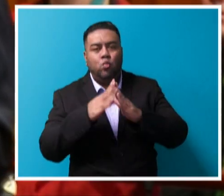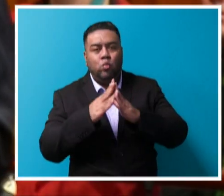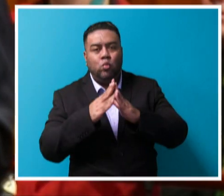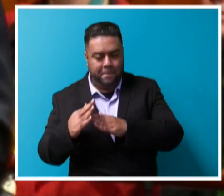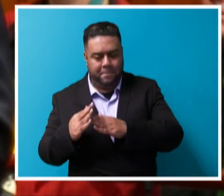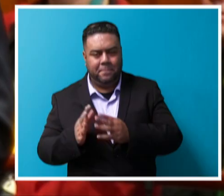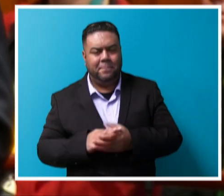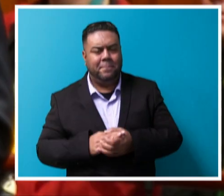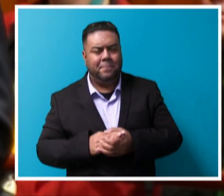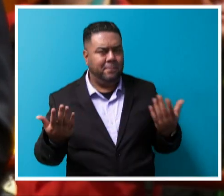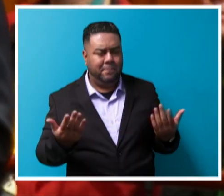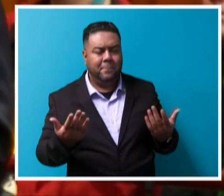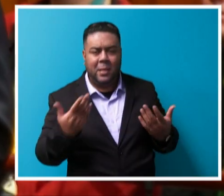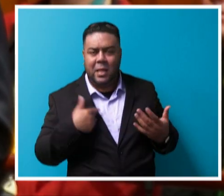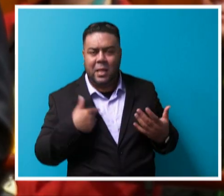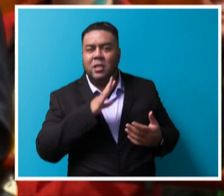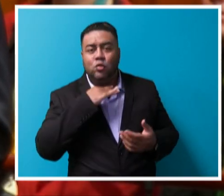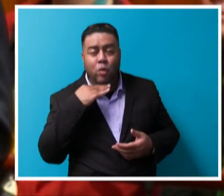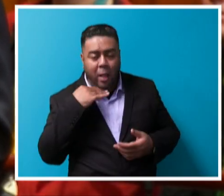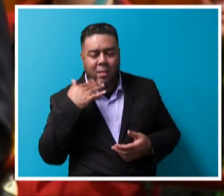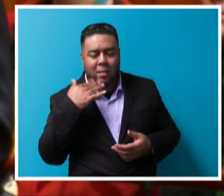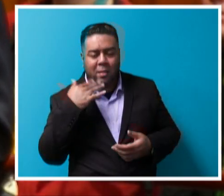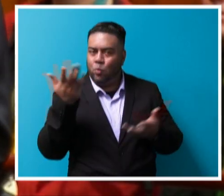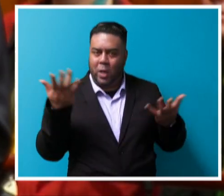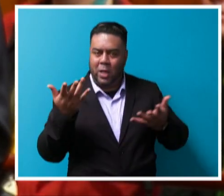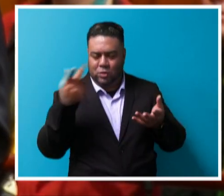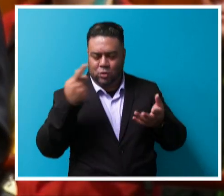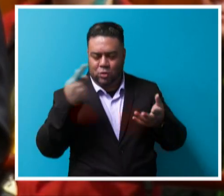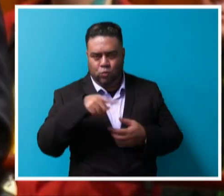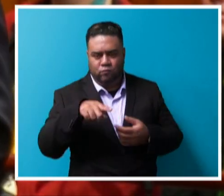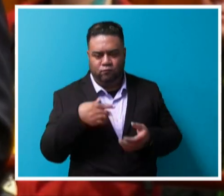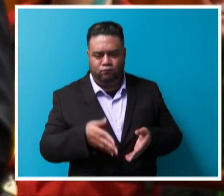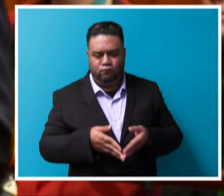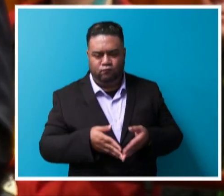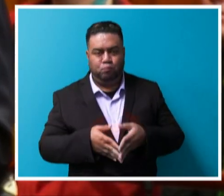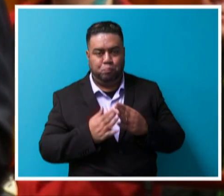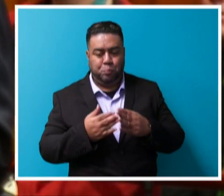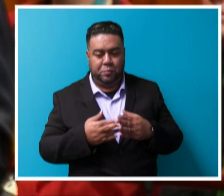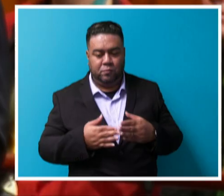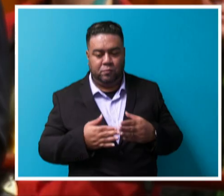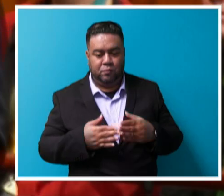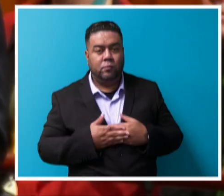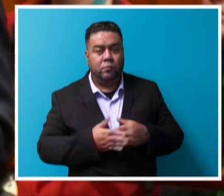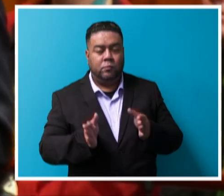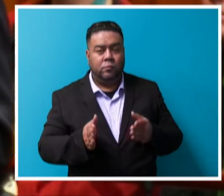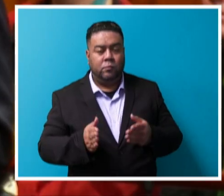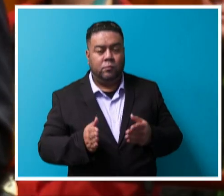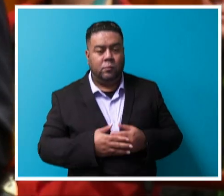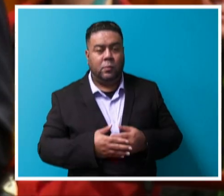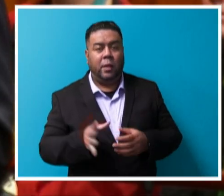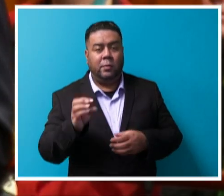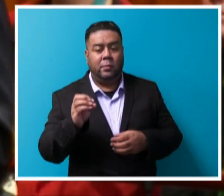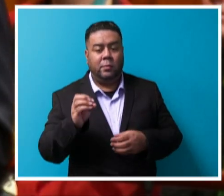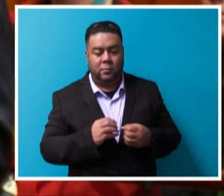State of Israel in Suva. This reflects Fiji's commitment to peace, friendship, and constructive